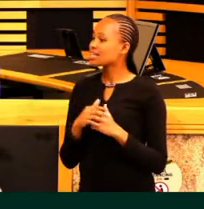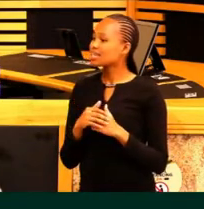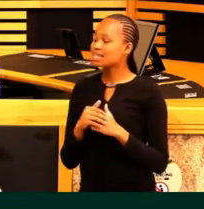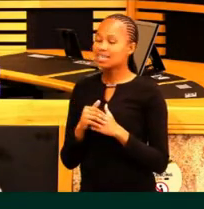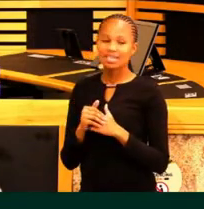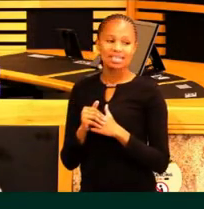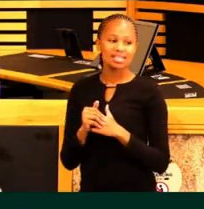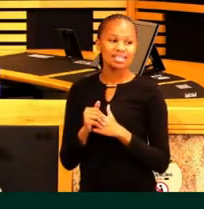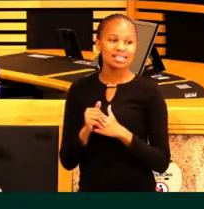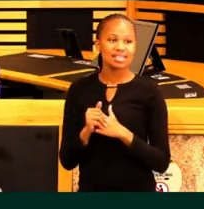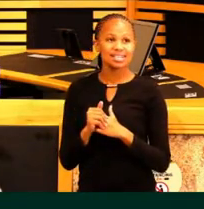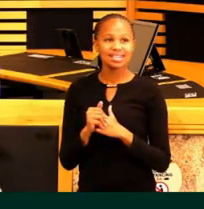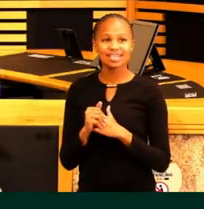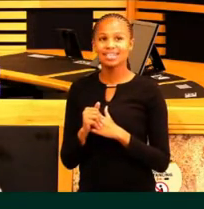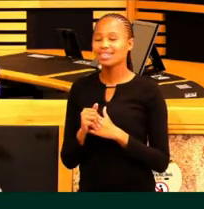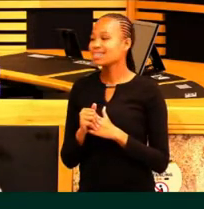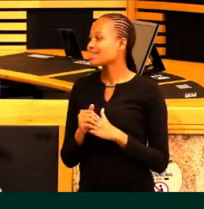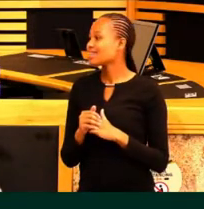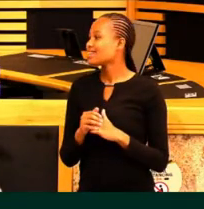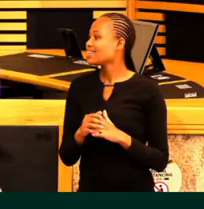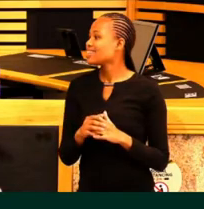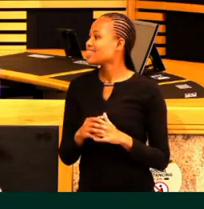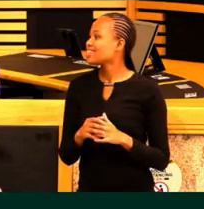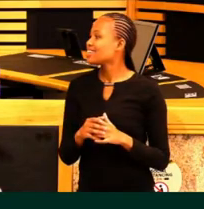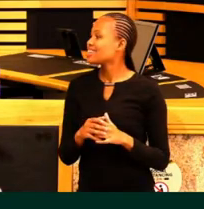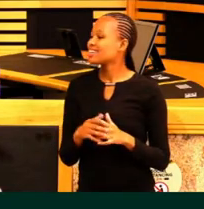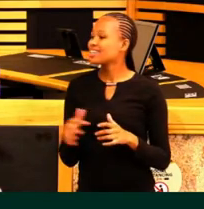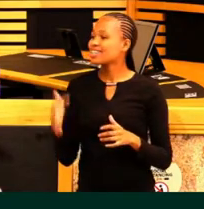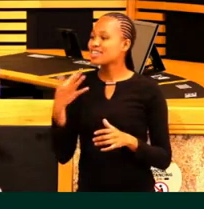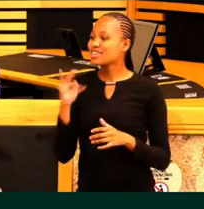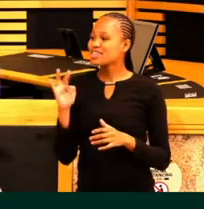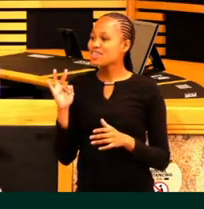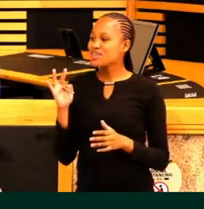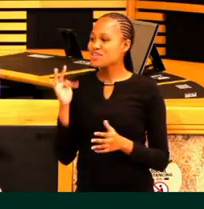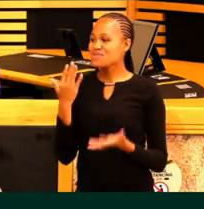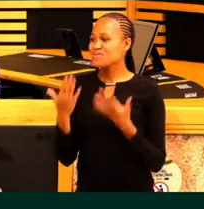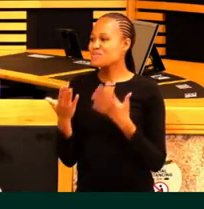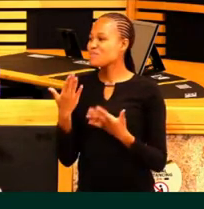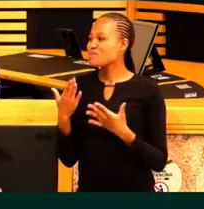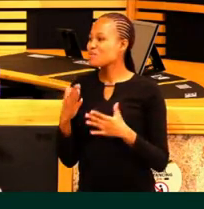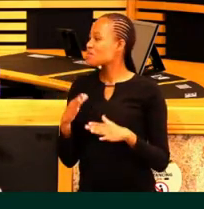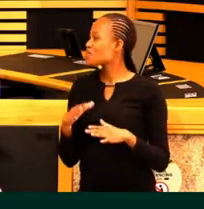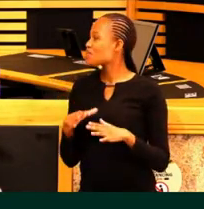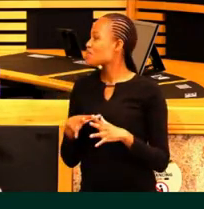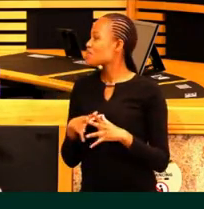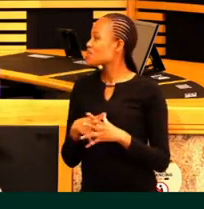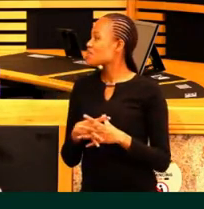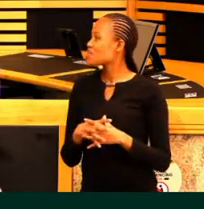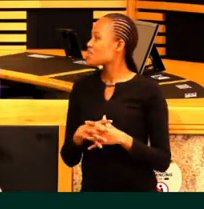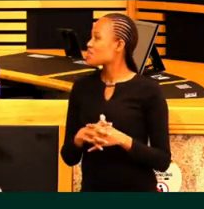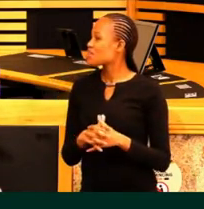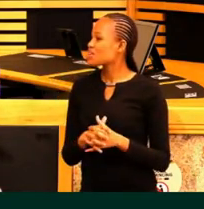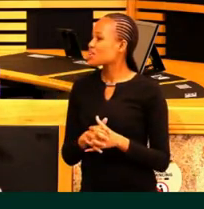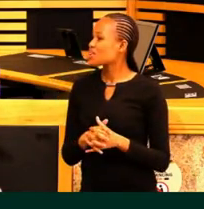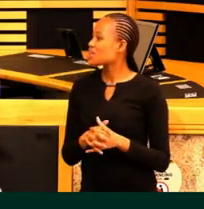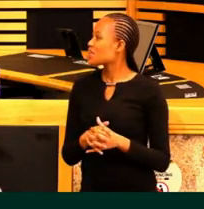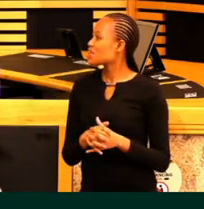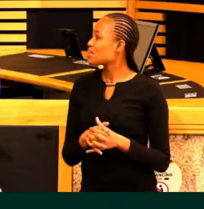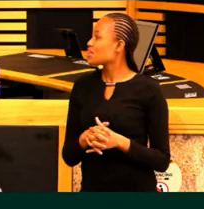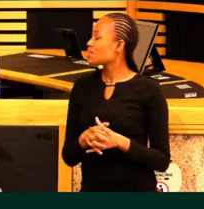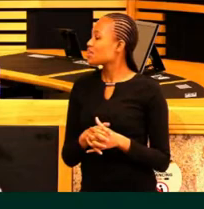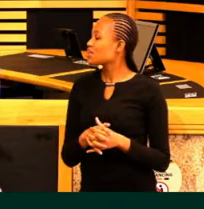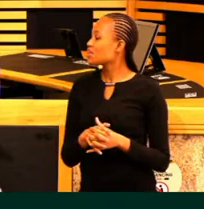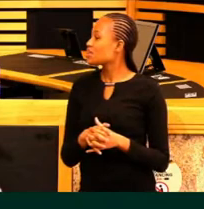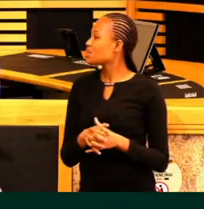Honorable members if you if you check now you kindly wait to take your seat or not remember